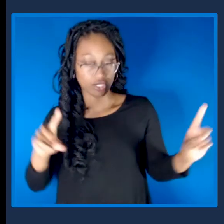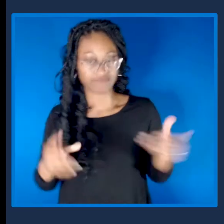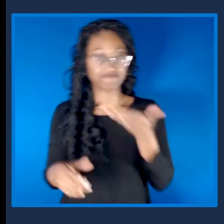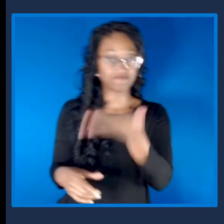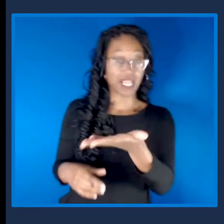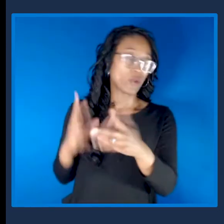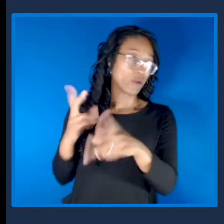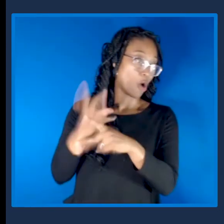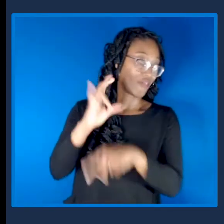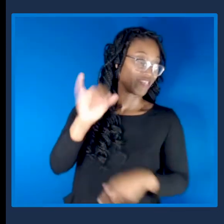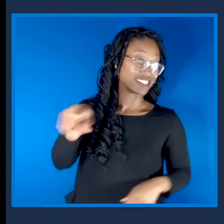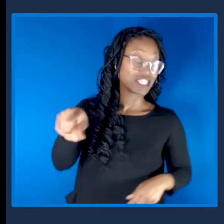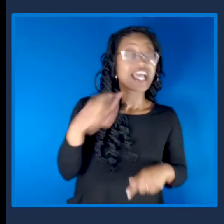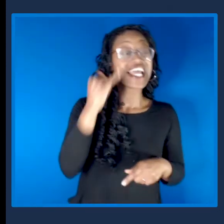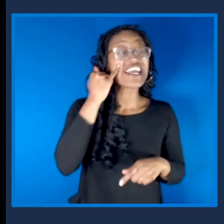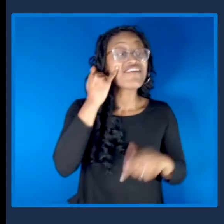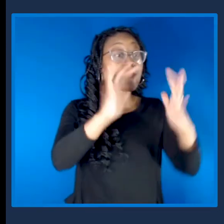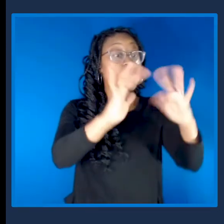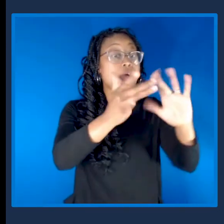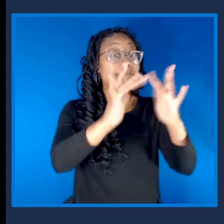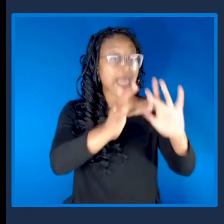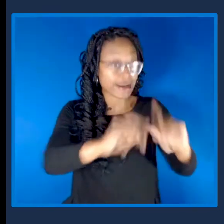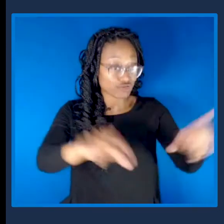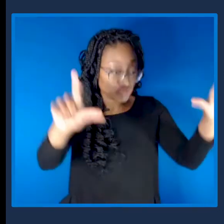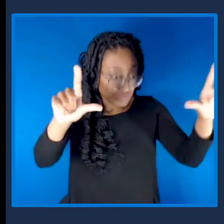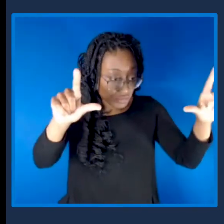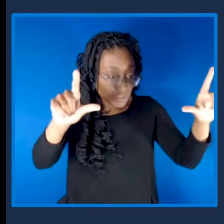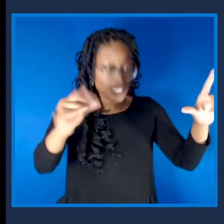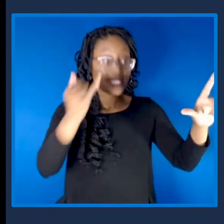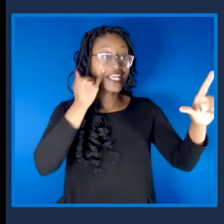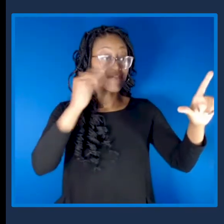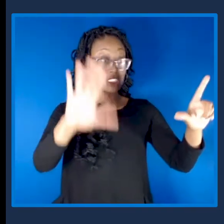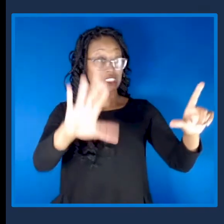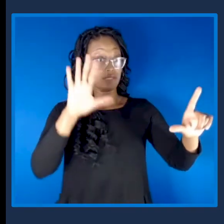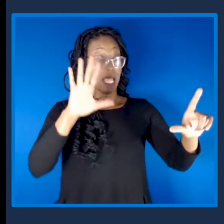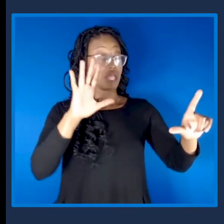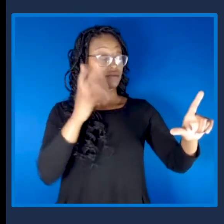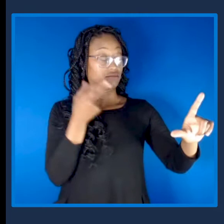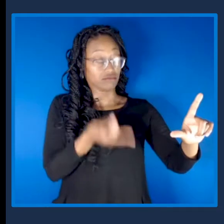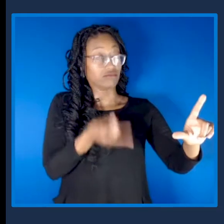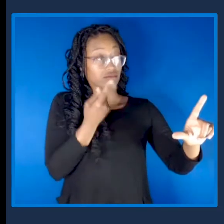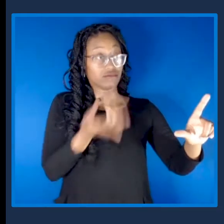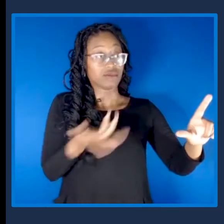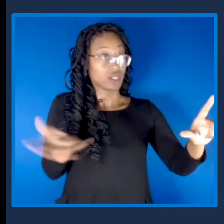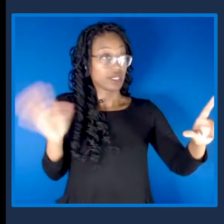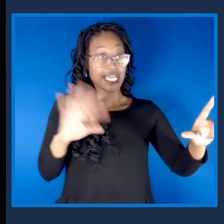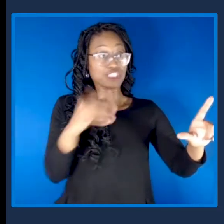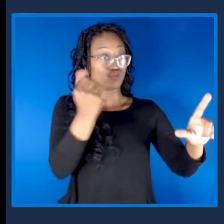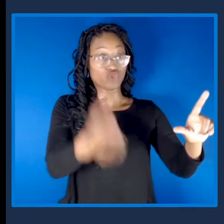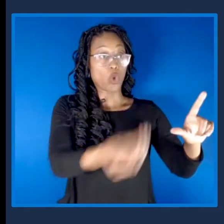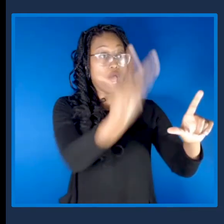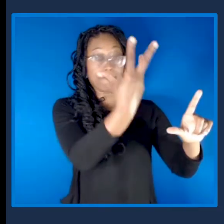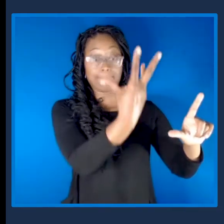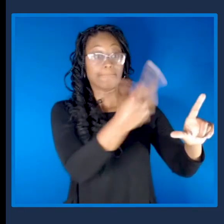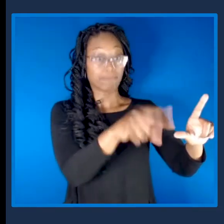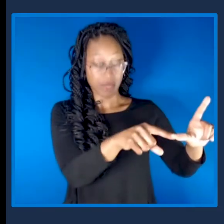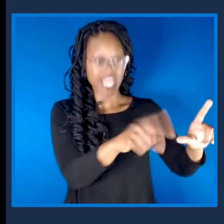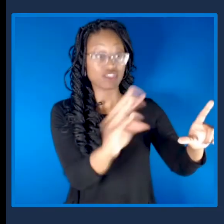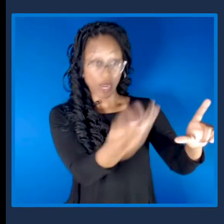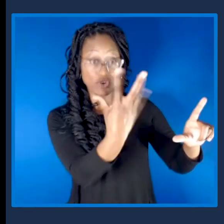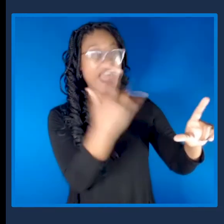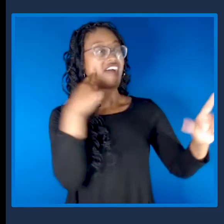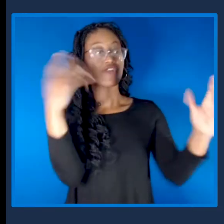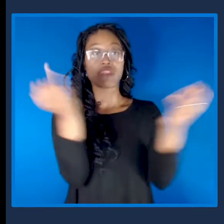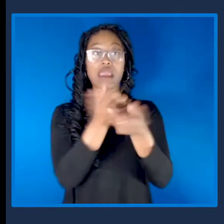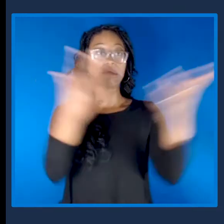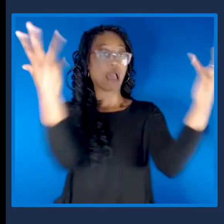when a web page gets displayed in the browser, gets rendered in the browser, everything comes together. We're